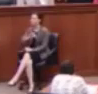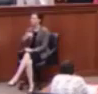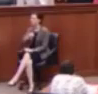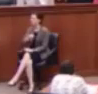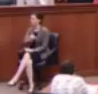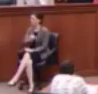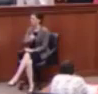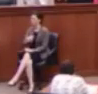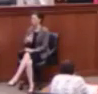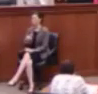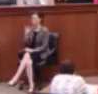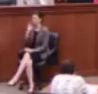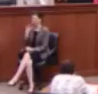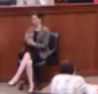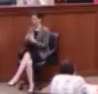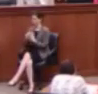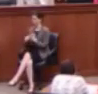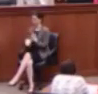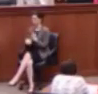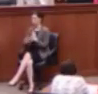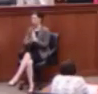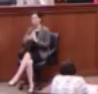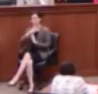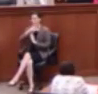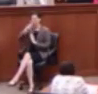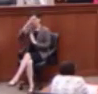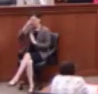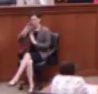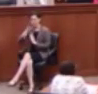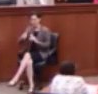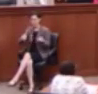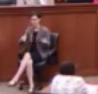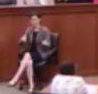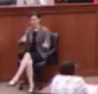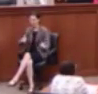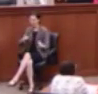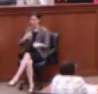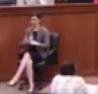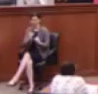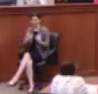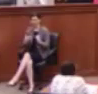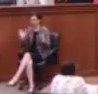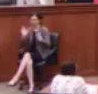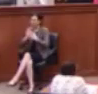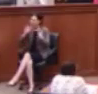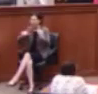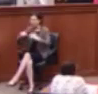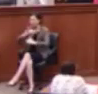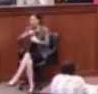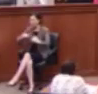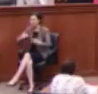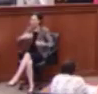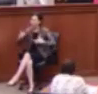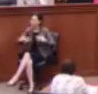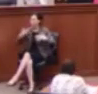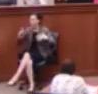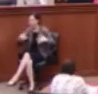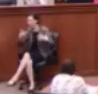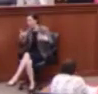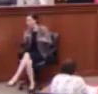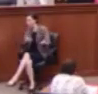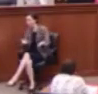I have seen students and parents high-five when these students get these credentials, excitement that,